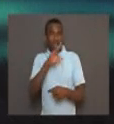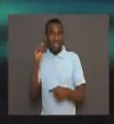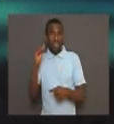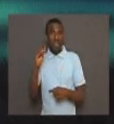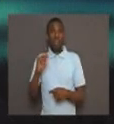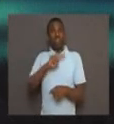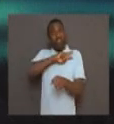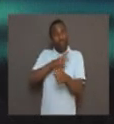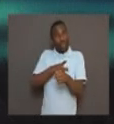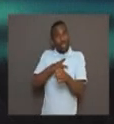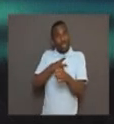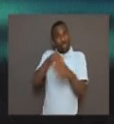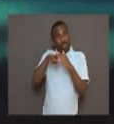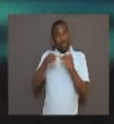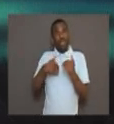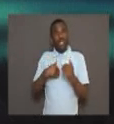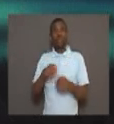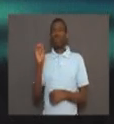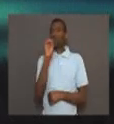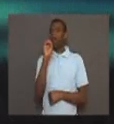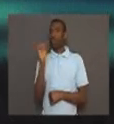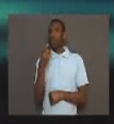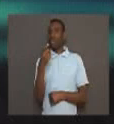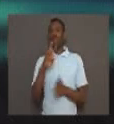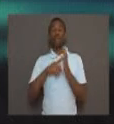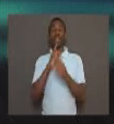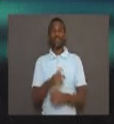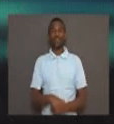voltage across it will reach zero.